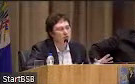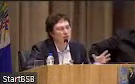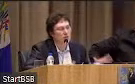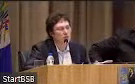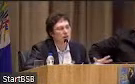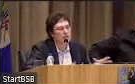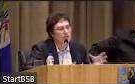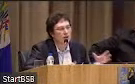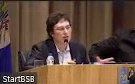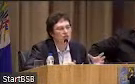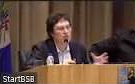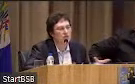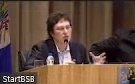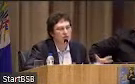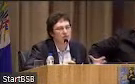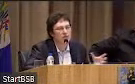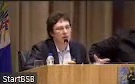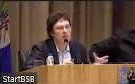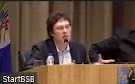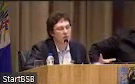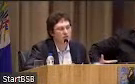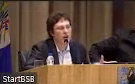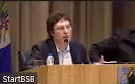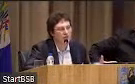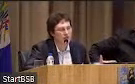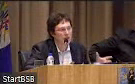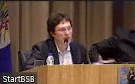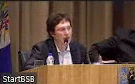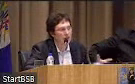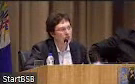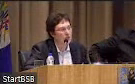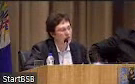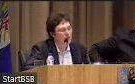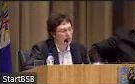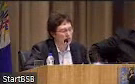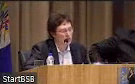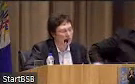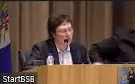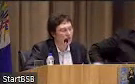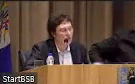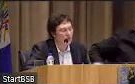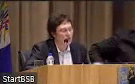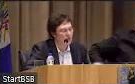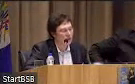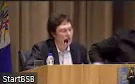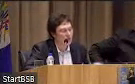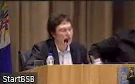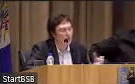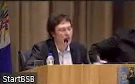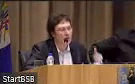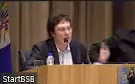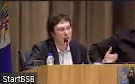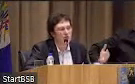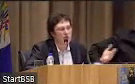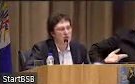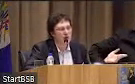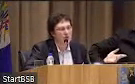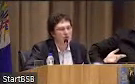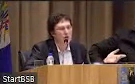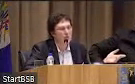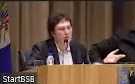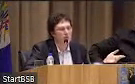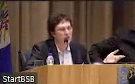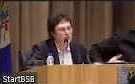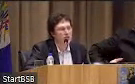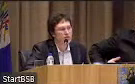values, but in these notes we observed less quantity. It was not a high quantity